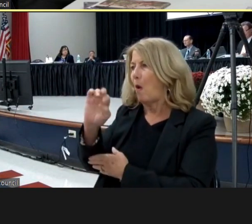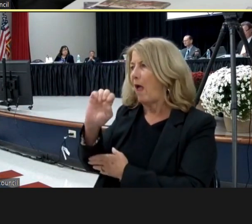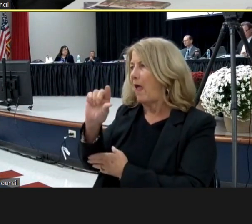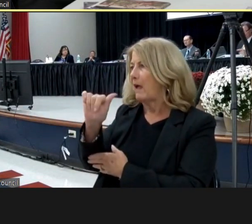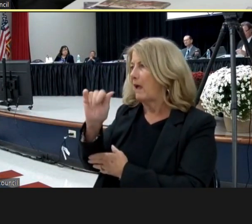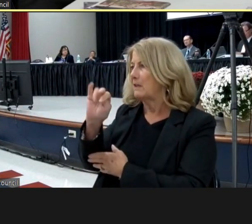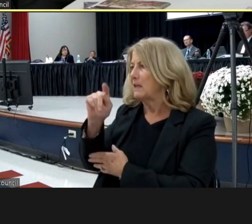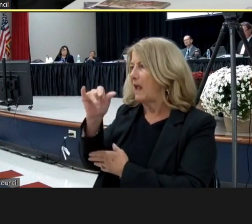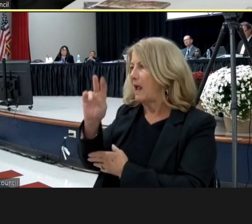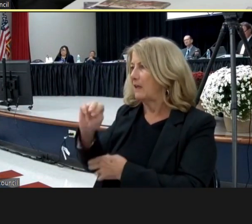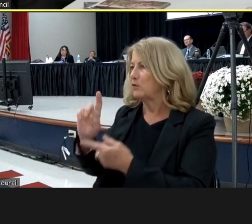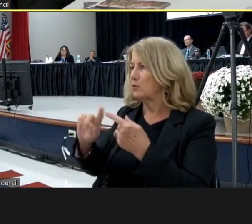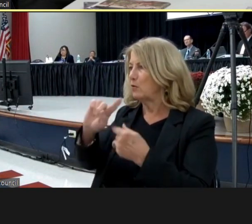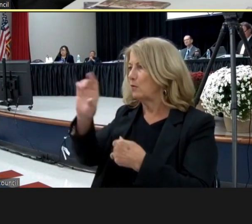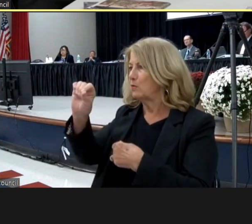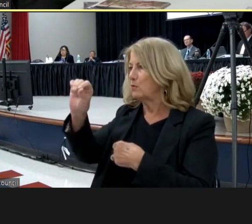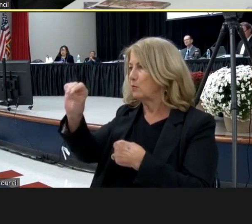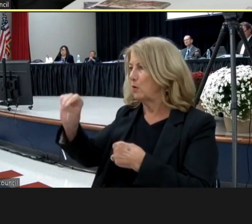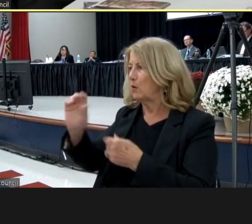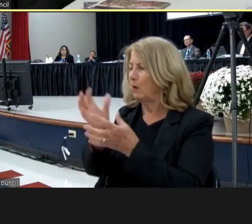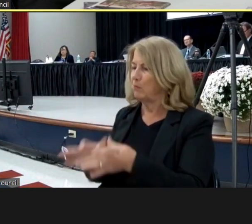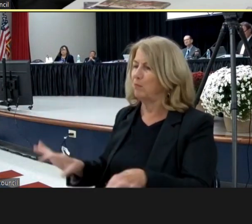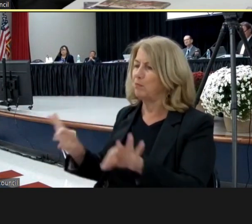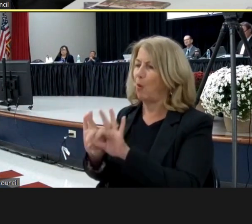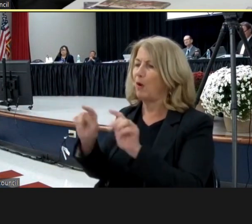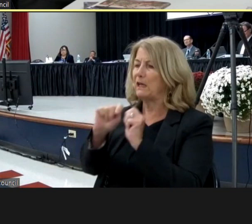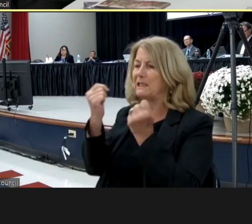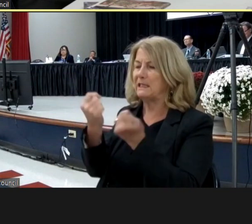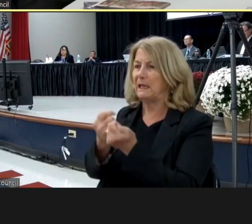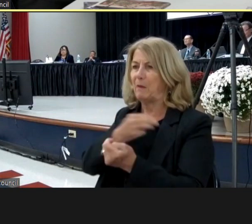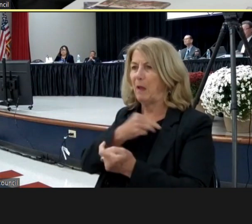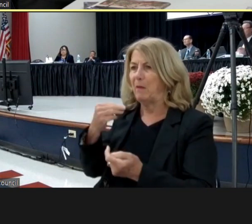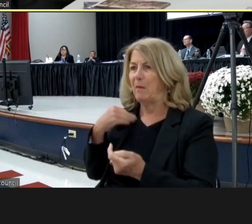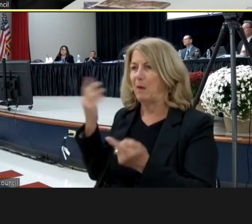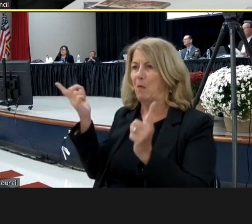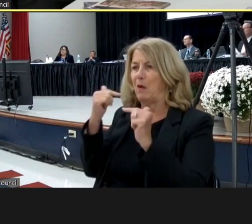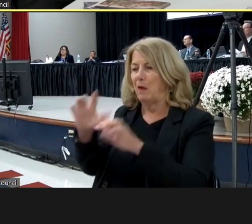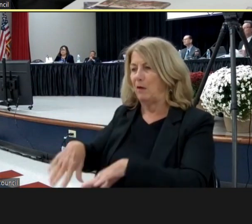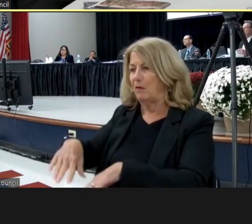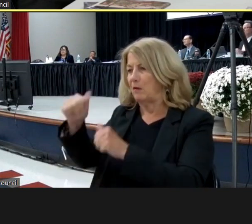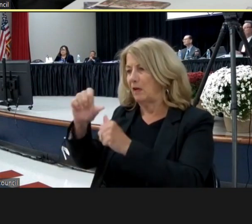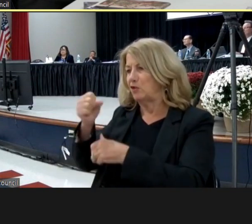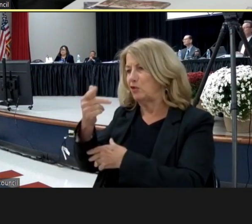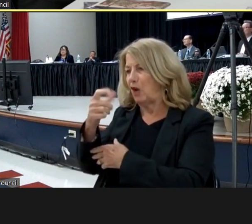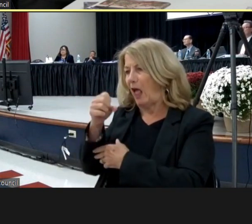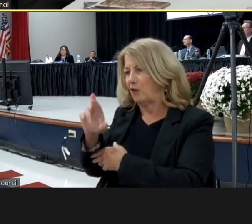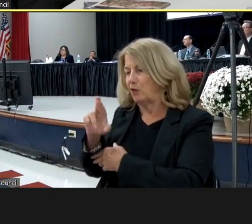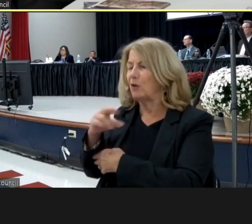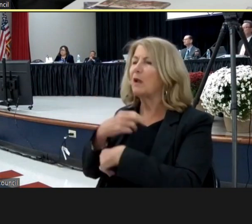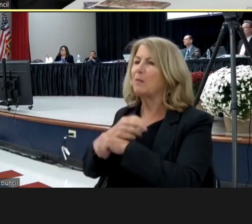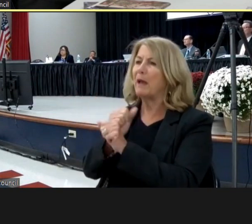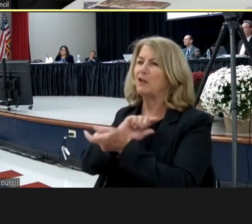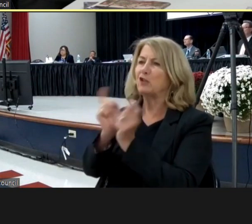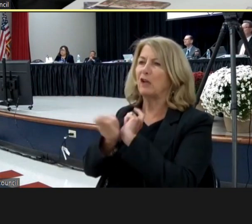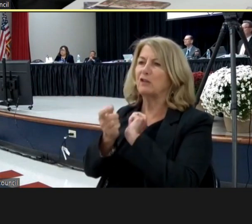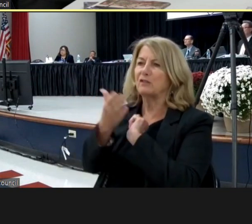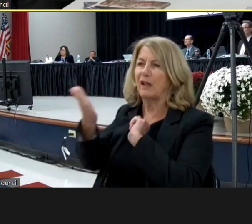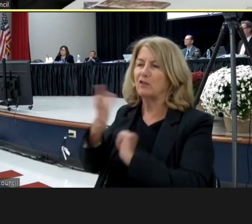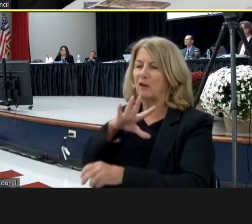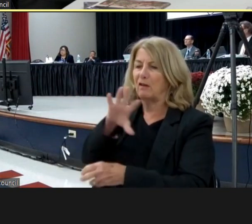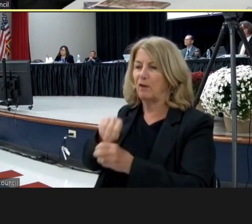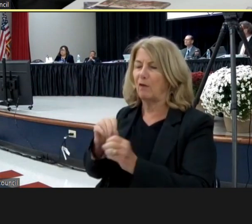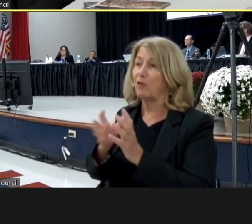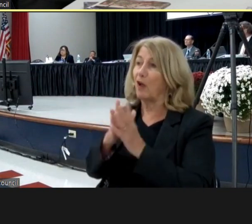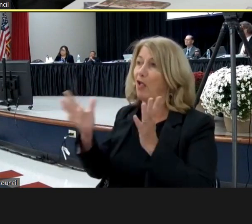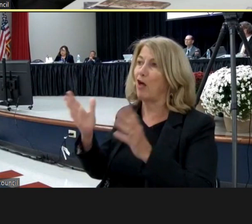been just a key team member when we took over the shelter and made major changes there. She's also been involved in a lot of